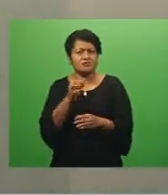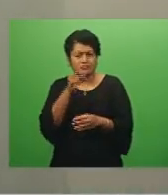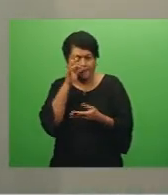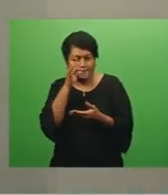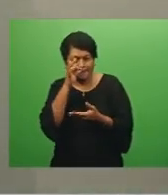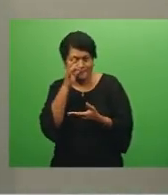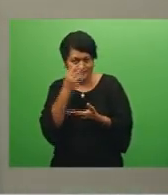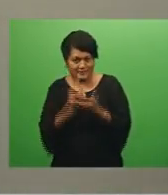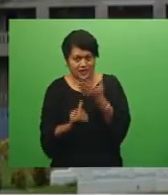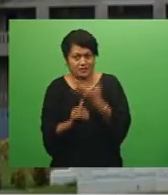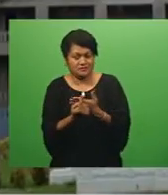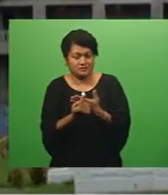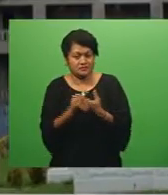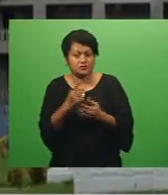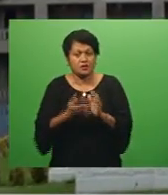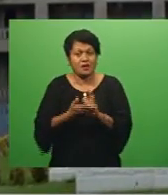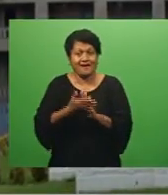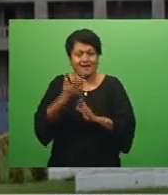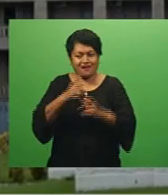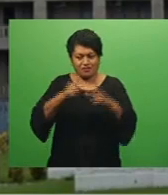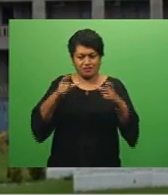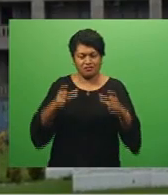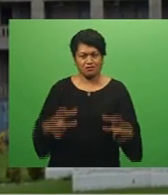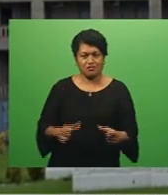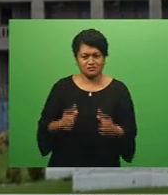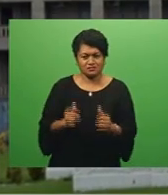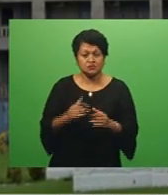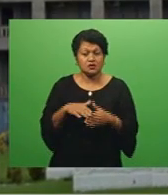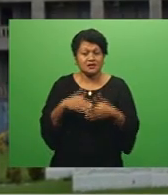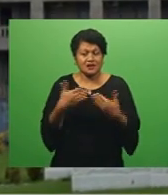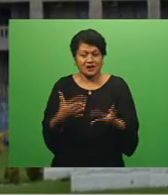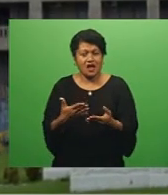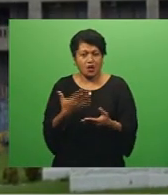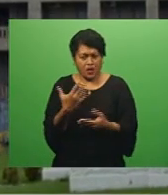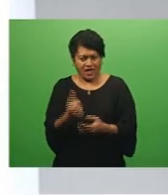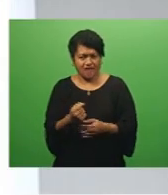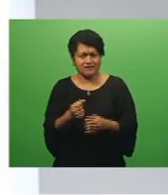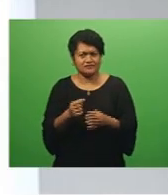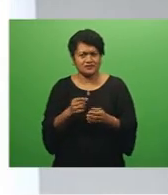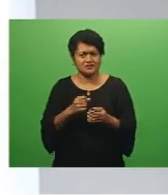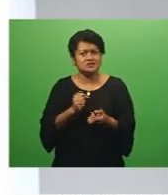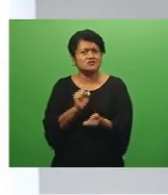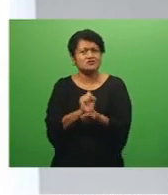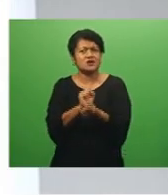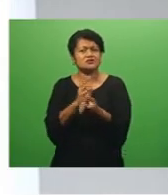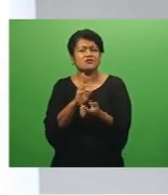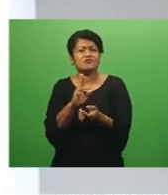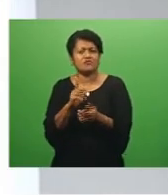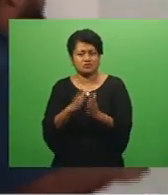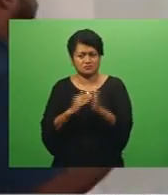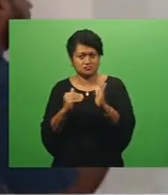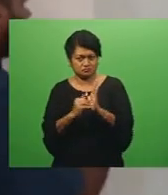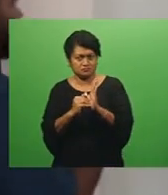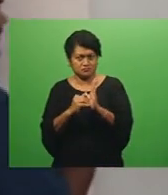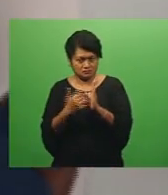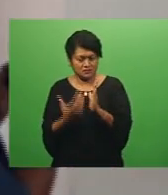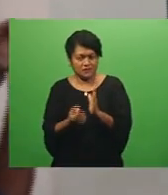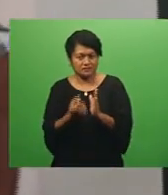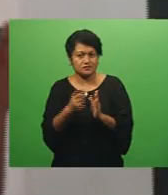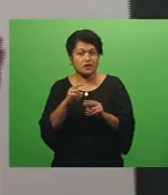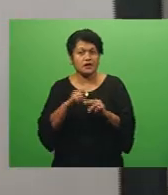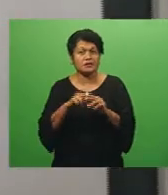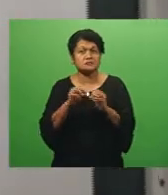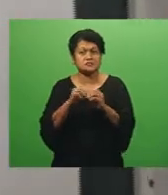High Court. Rahman is now also facing charges in New Zealand for drug-related offences. FBC News understands